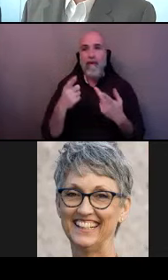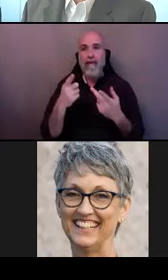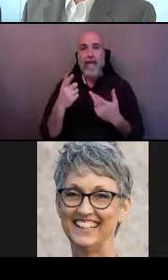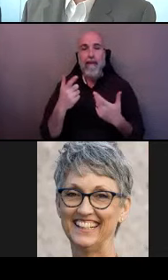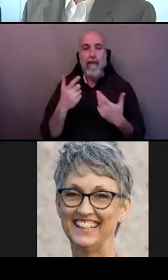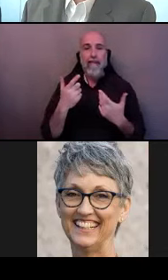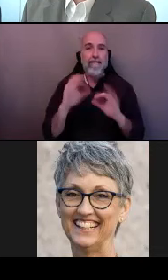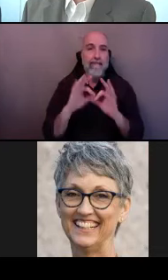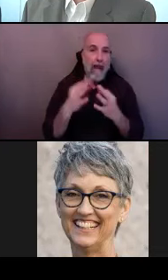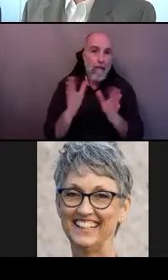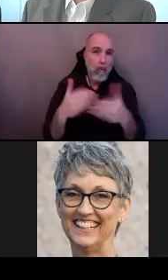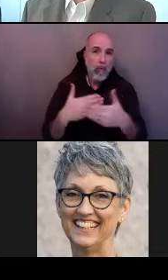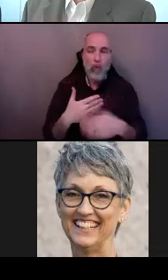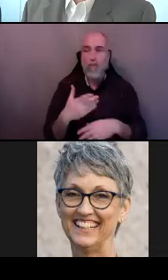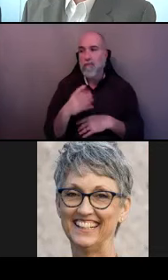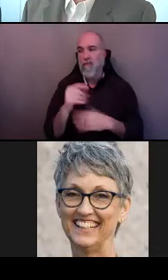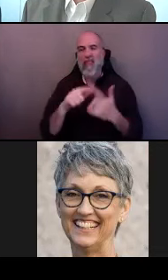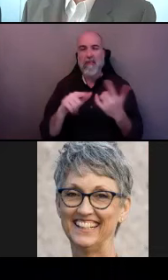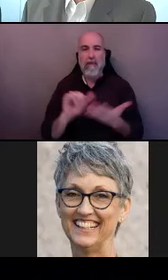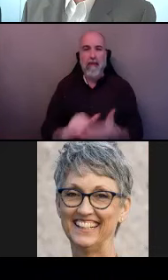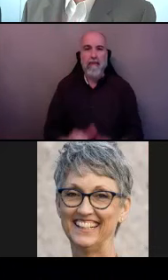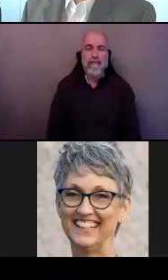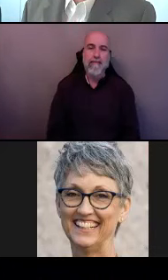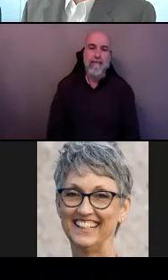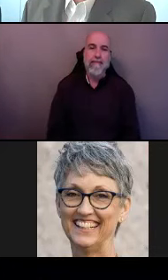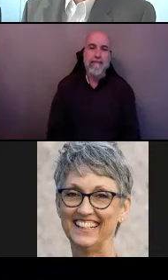and rooms such like that.